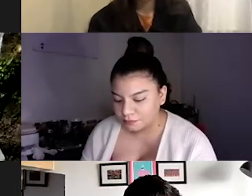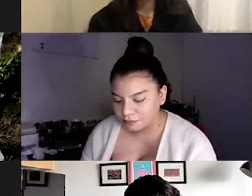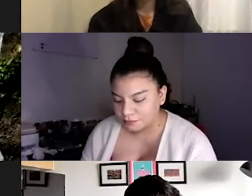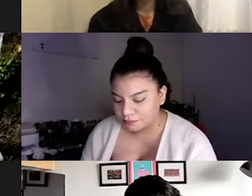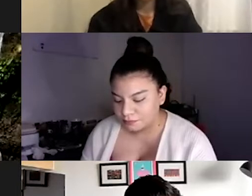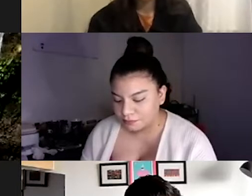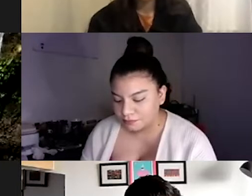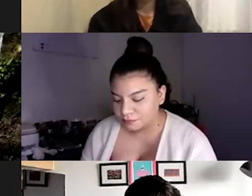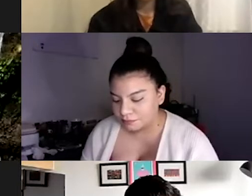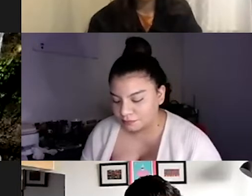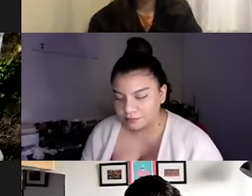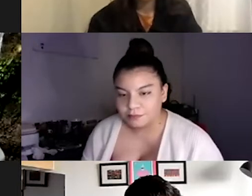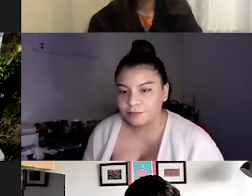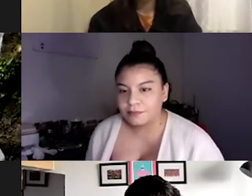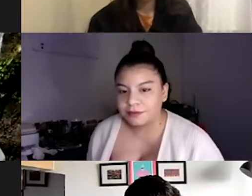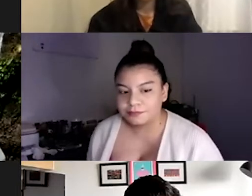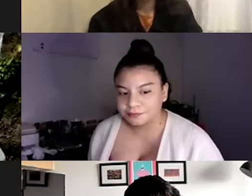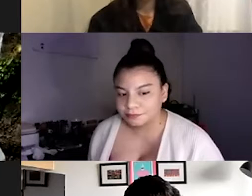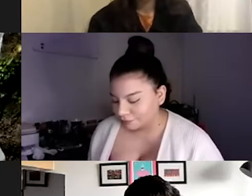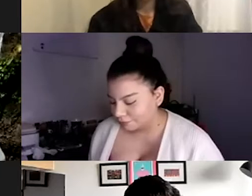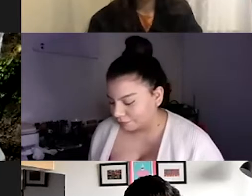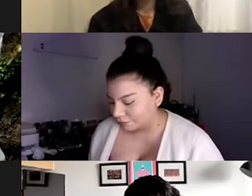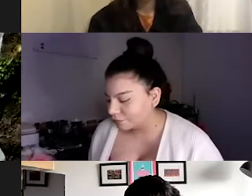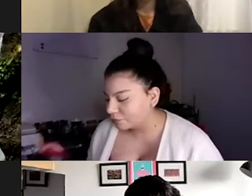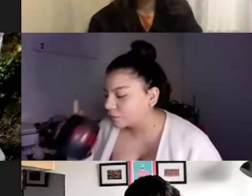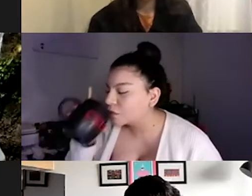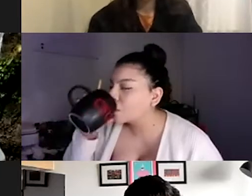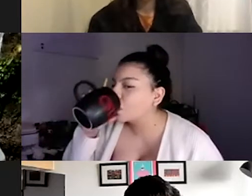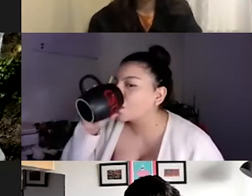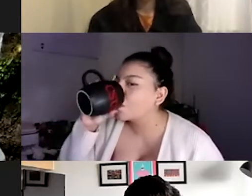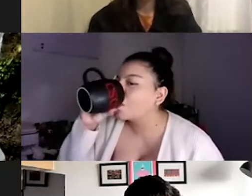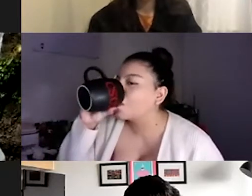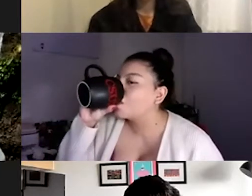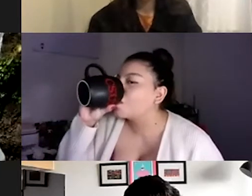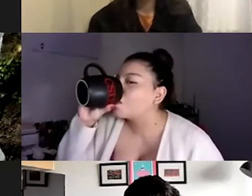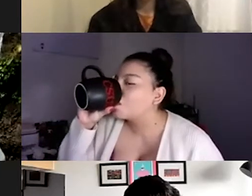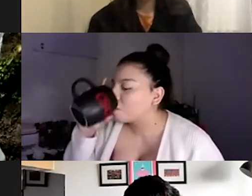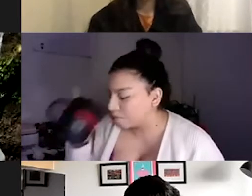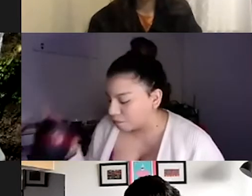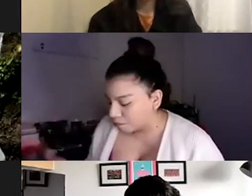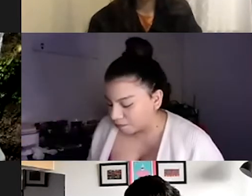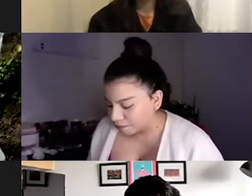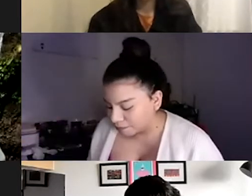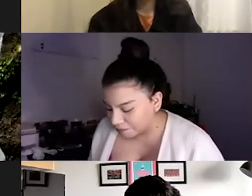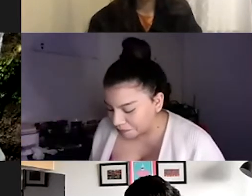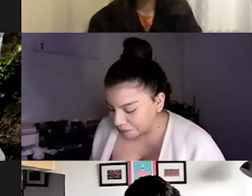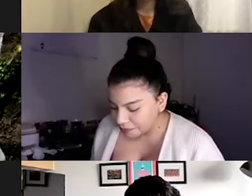the director of the Central American Research Policy Institute, CARPI. Welcome.